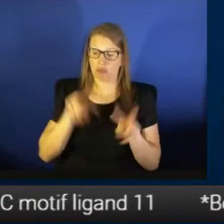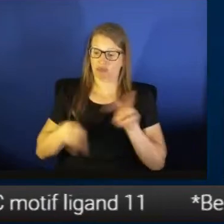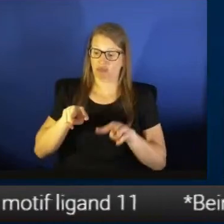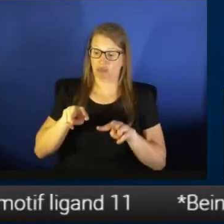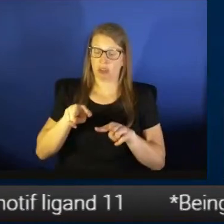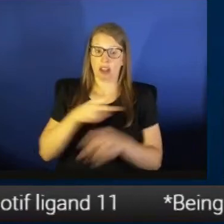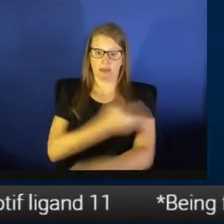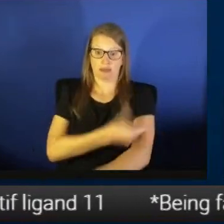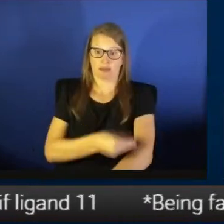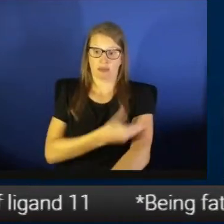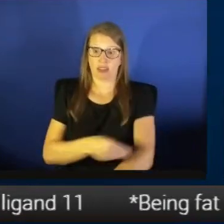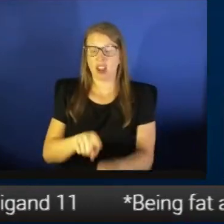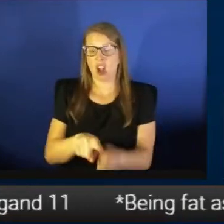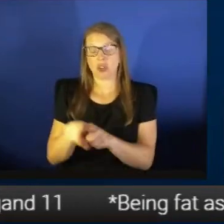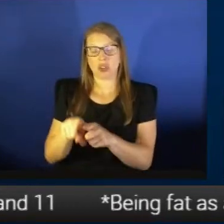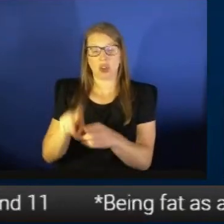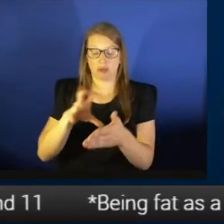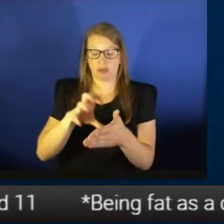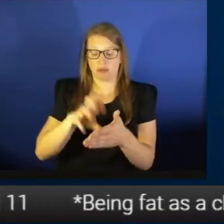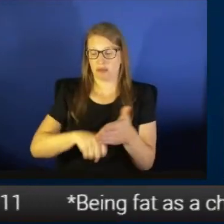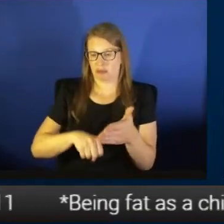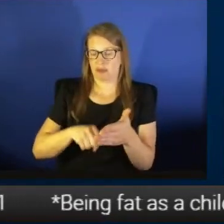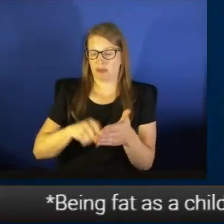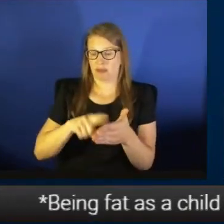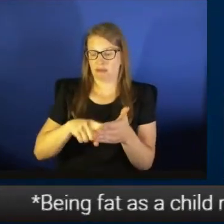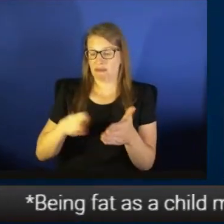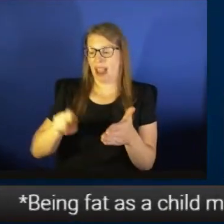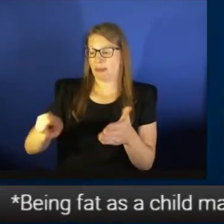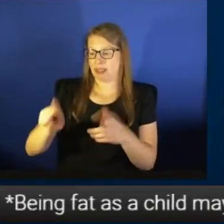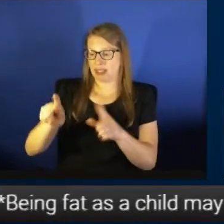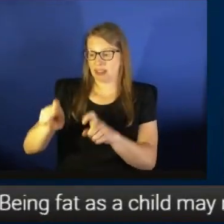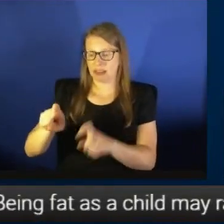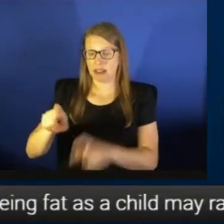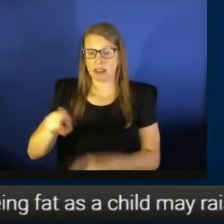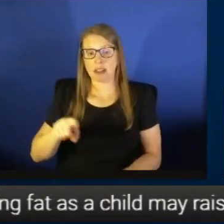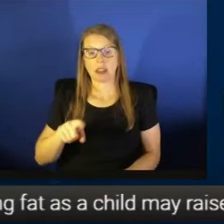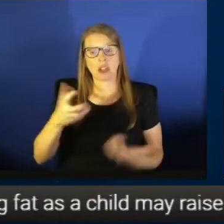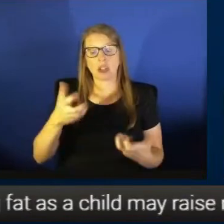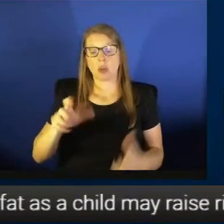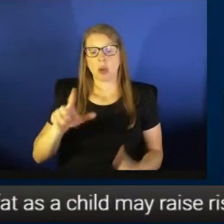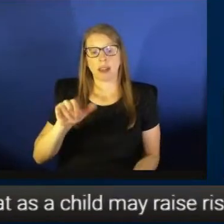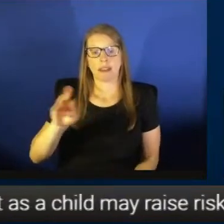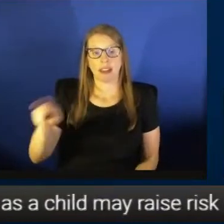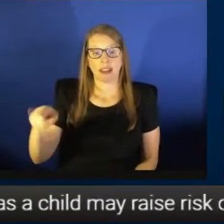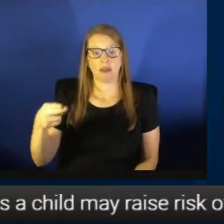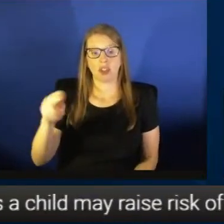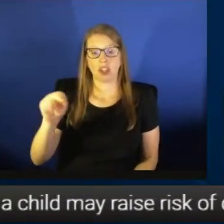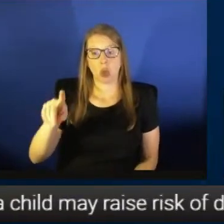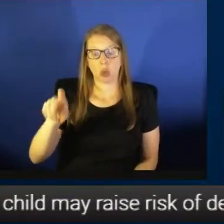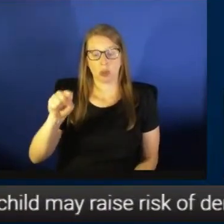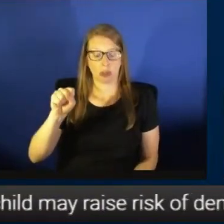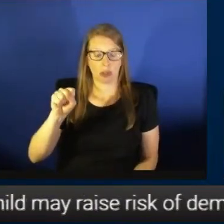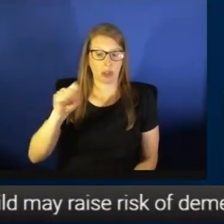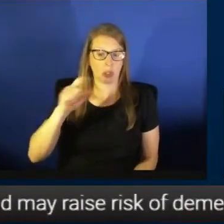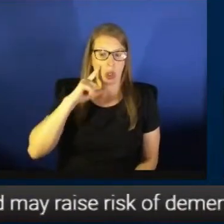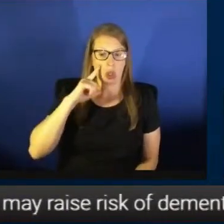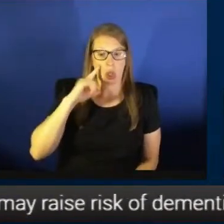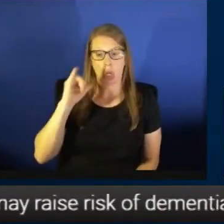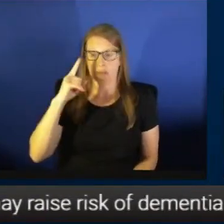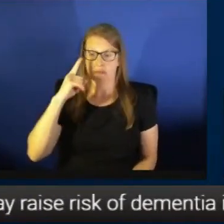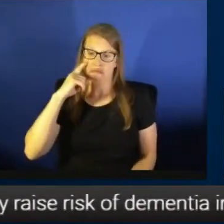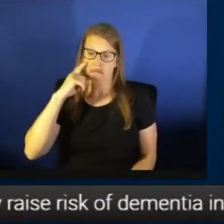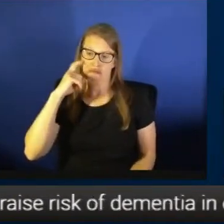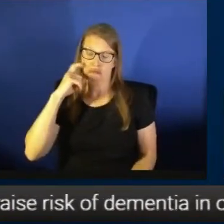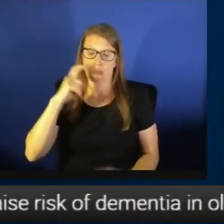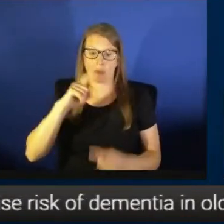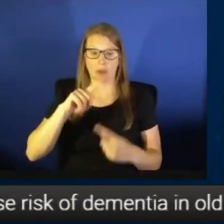biopsy. And of course, we don't want the lymph nodes to look suspicious on imaging. When we were last here